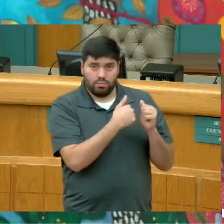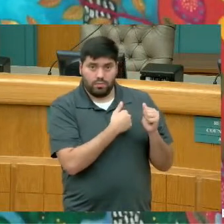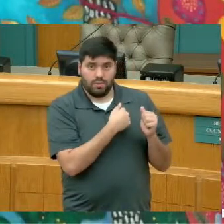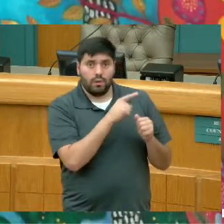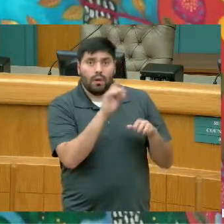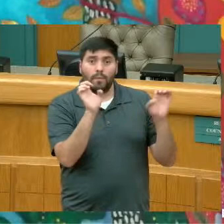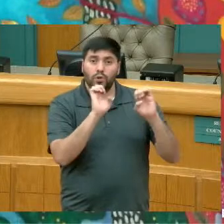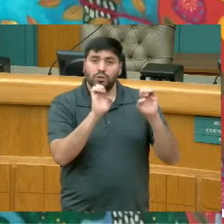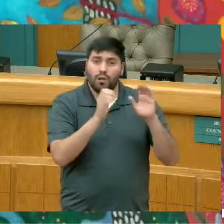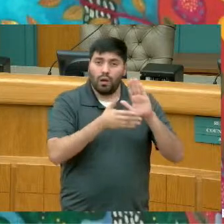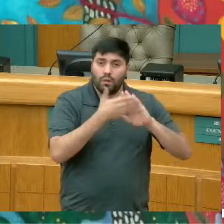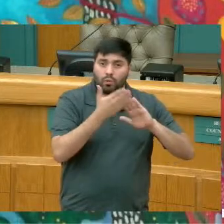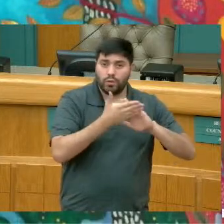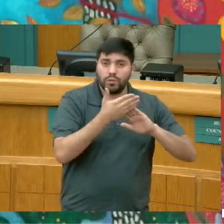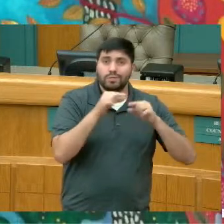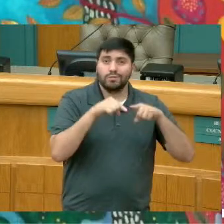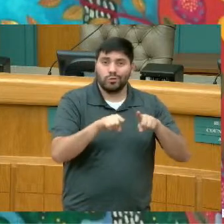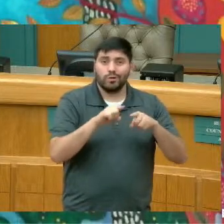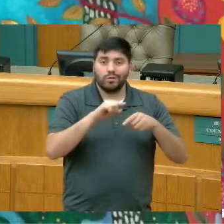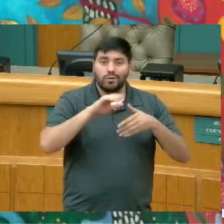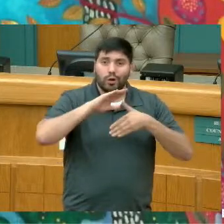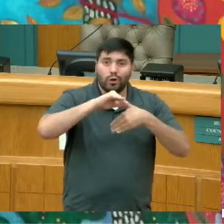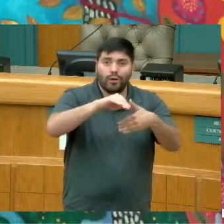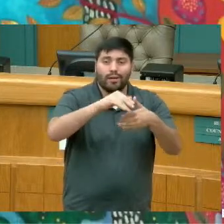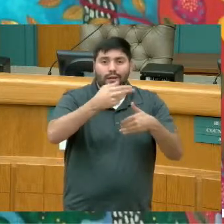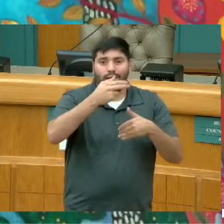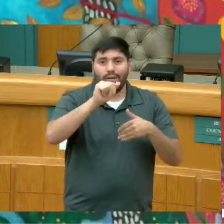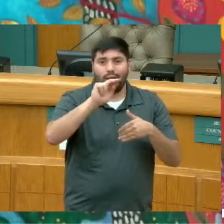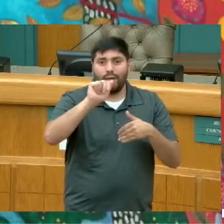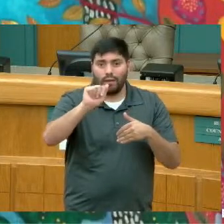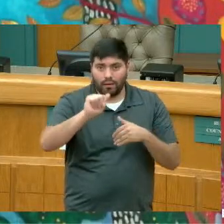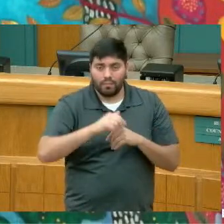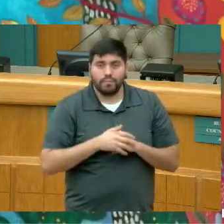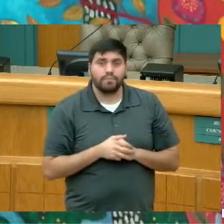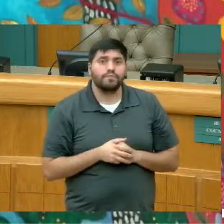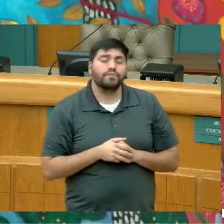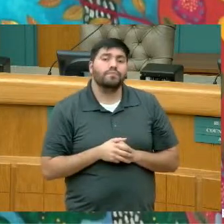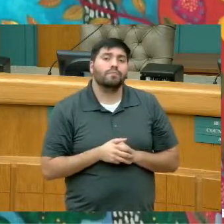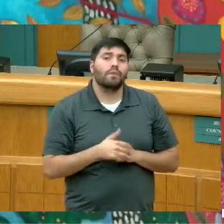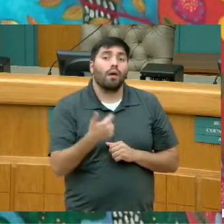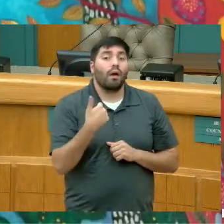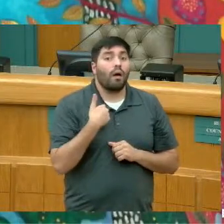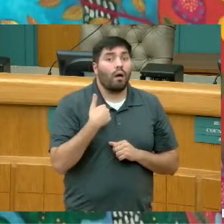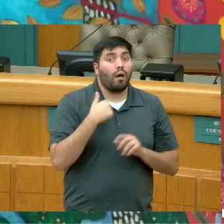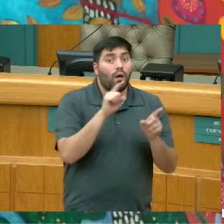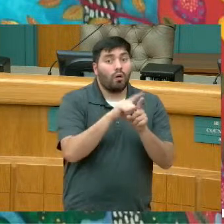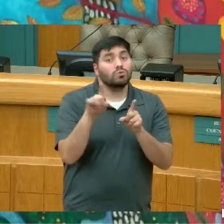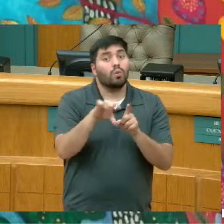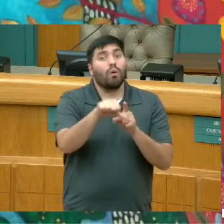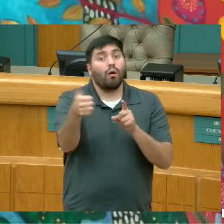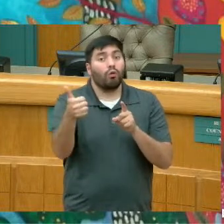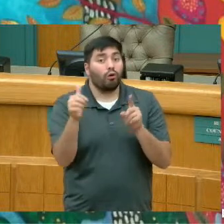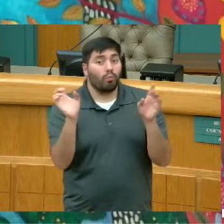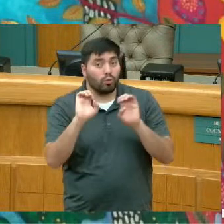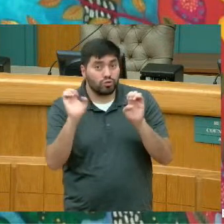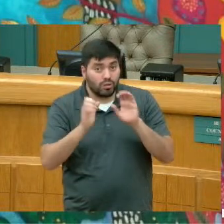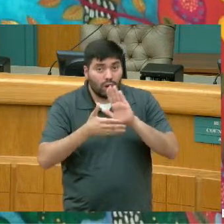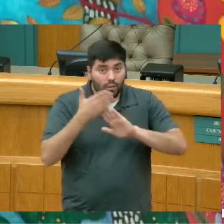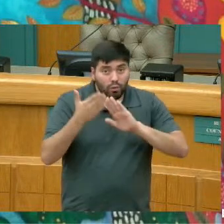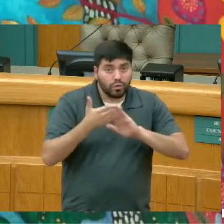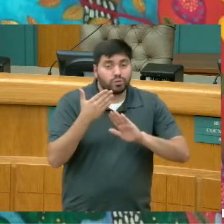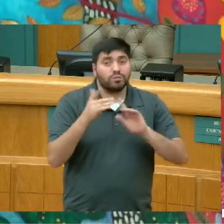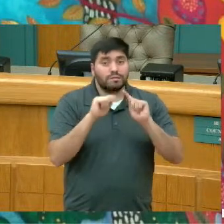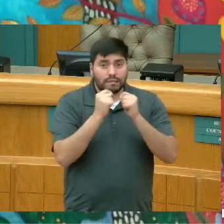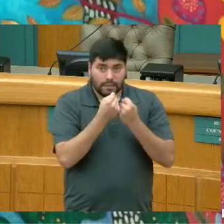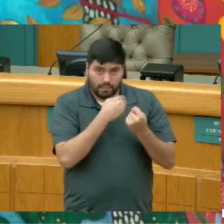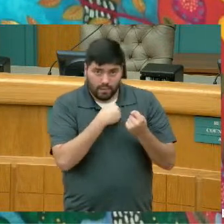emergency operations center during Hurricane Hannah, I, along with other emergency operation